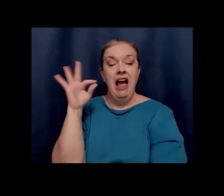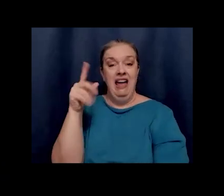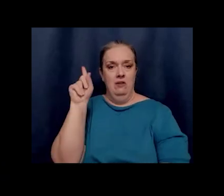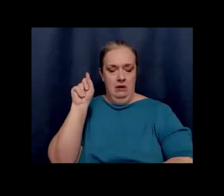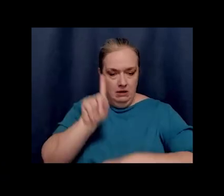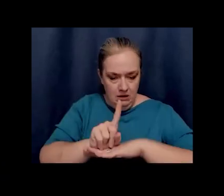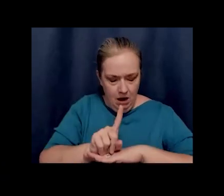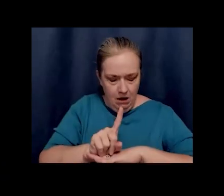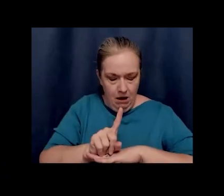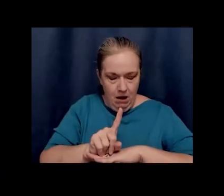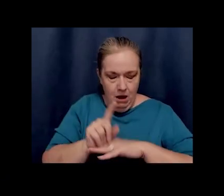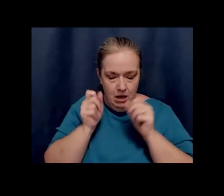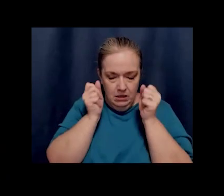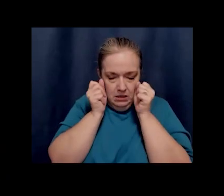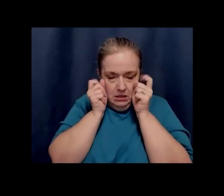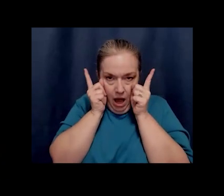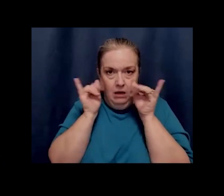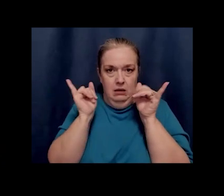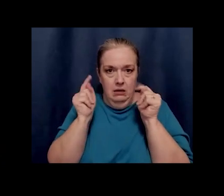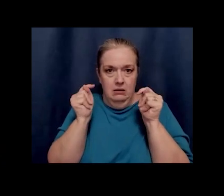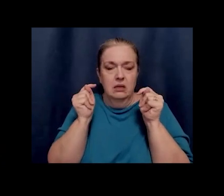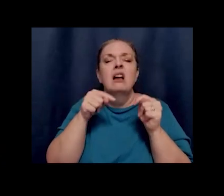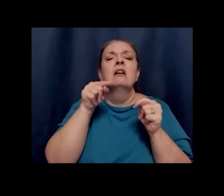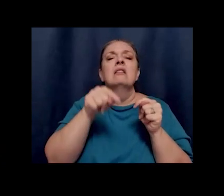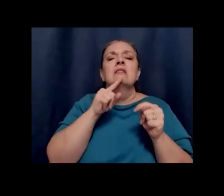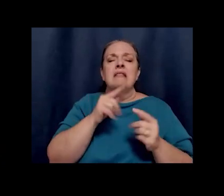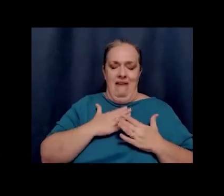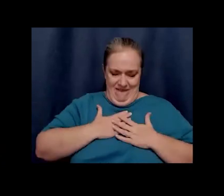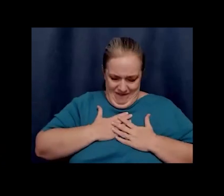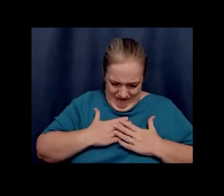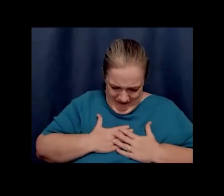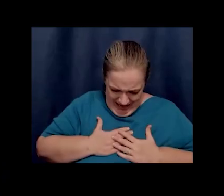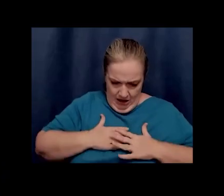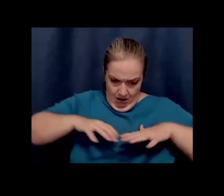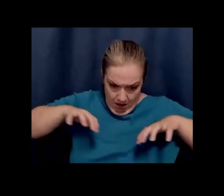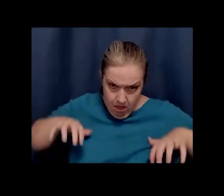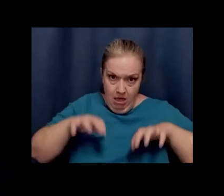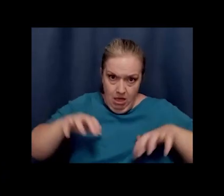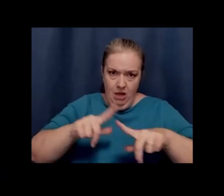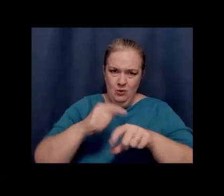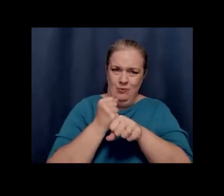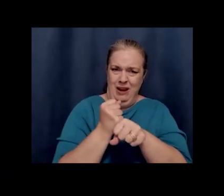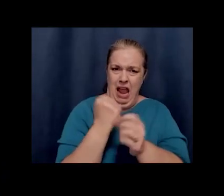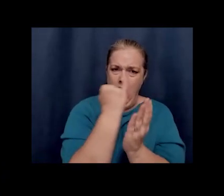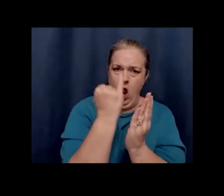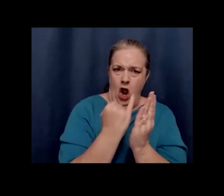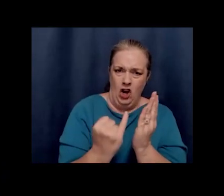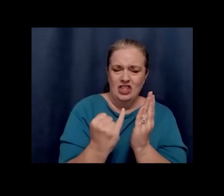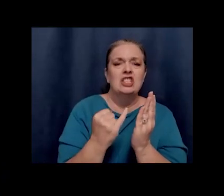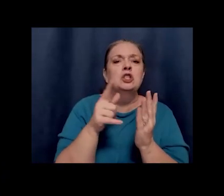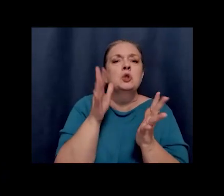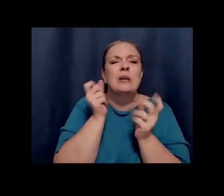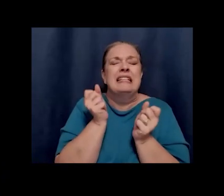the embodiment of the physical process of art, and you just cannot get that anywhere